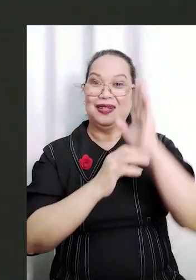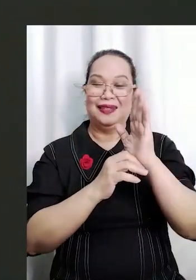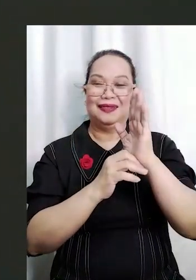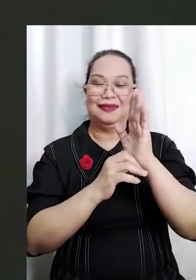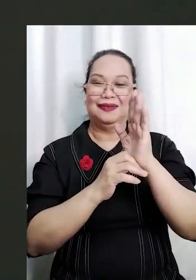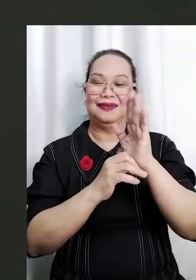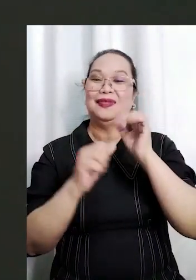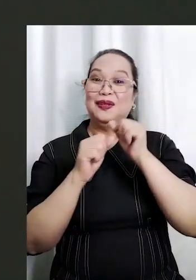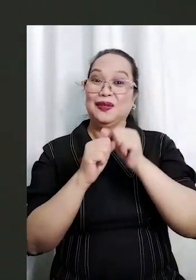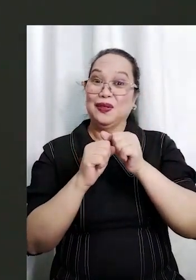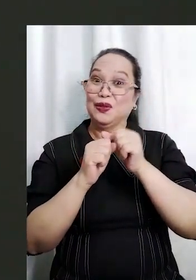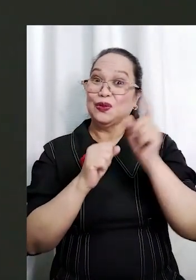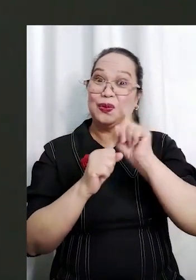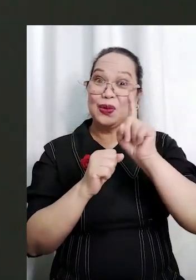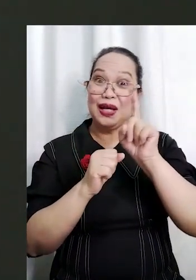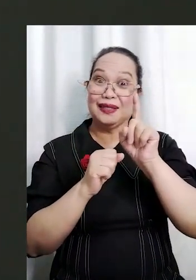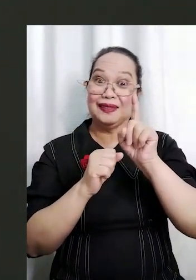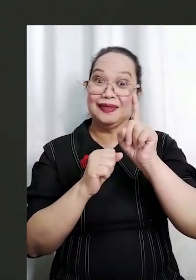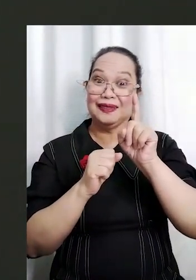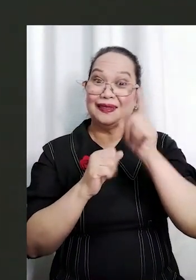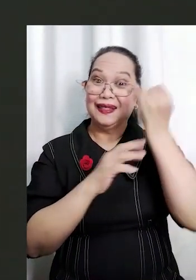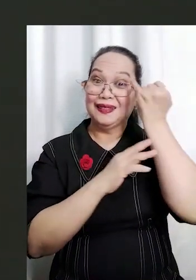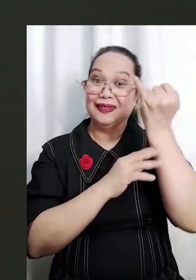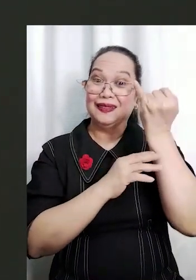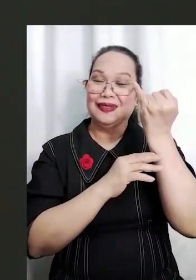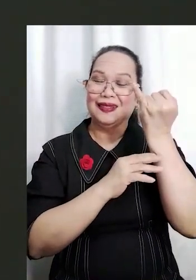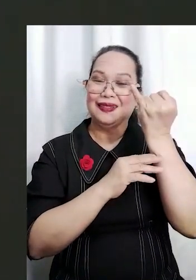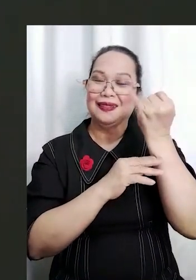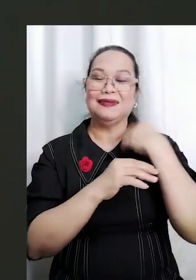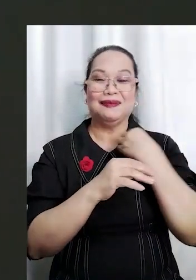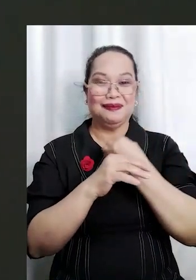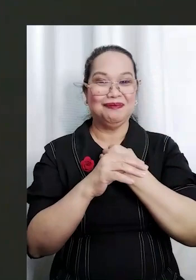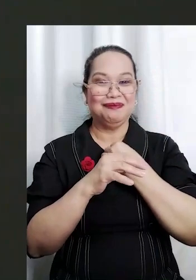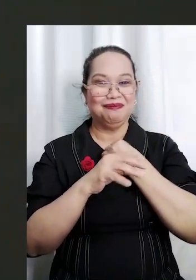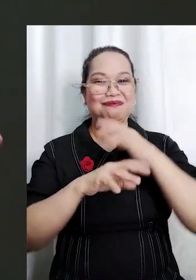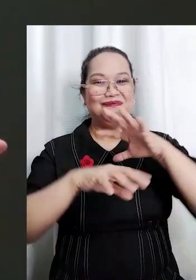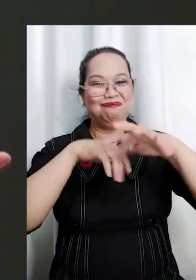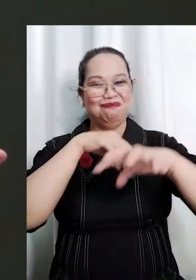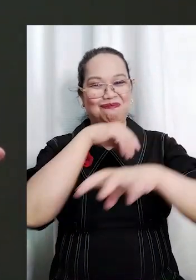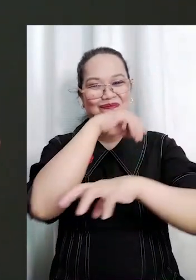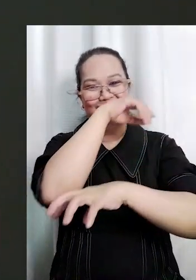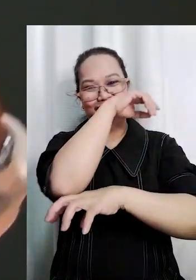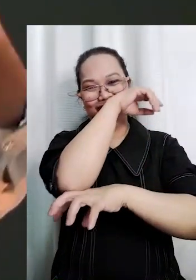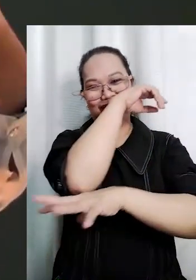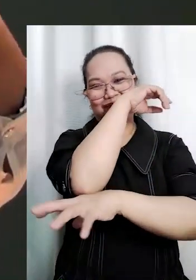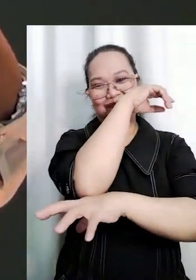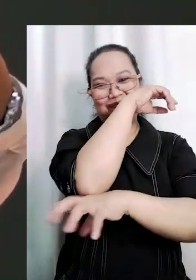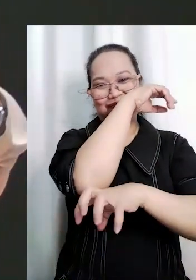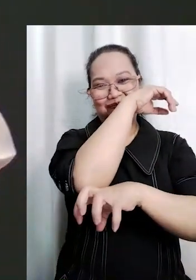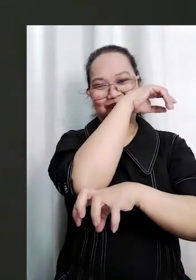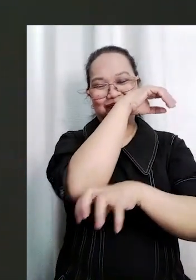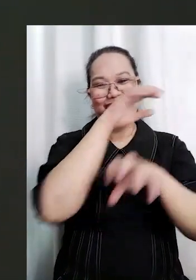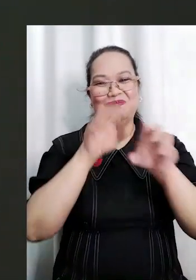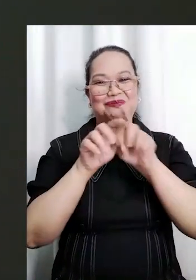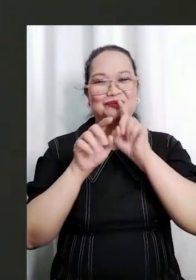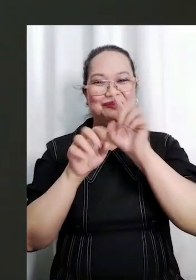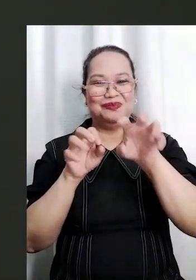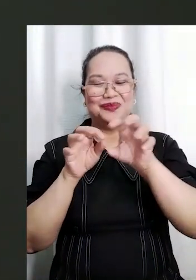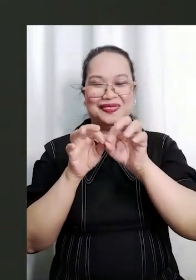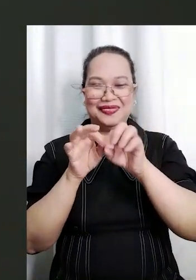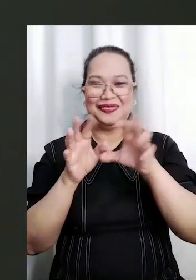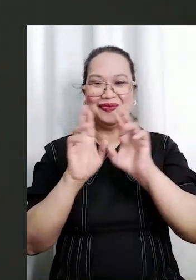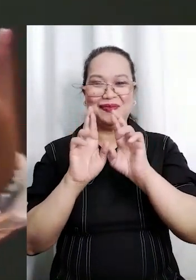God. So, ang susi nito ay our rootedness, our